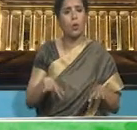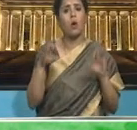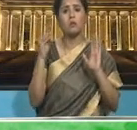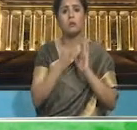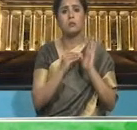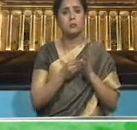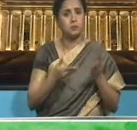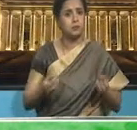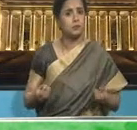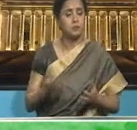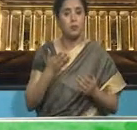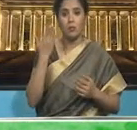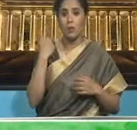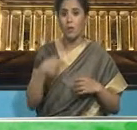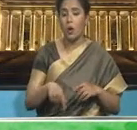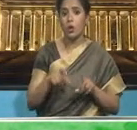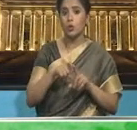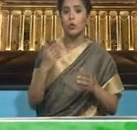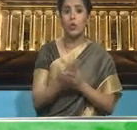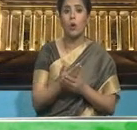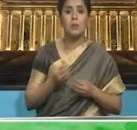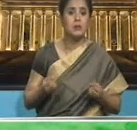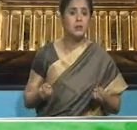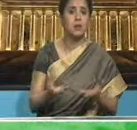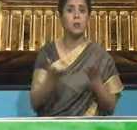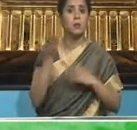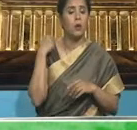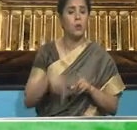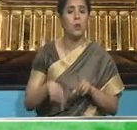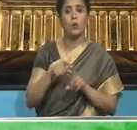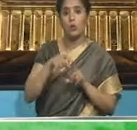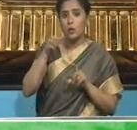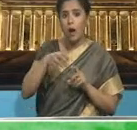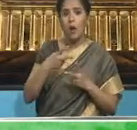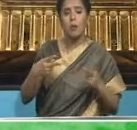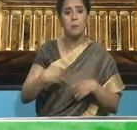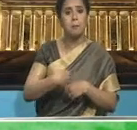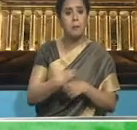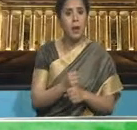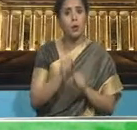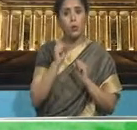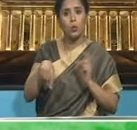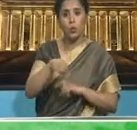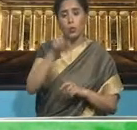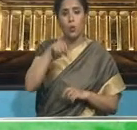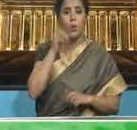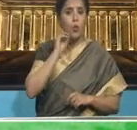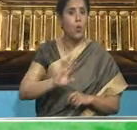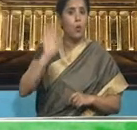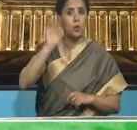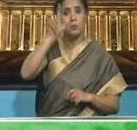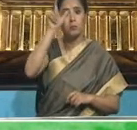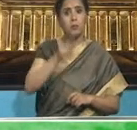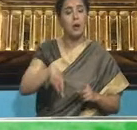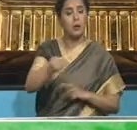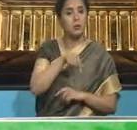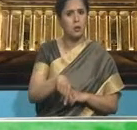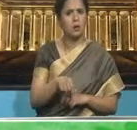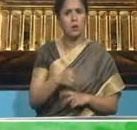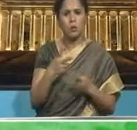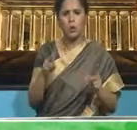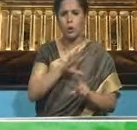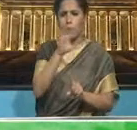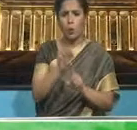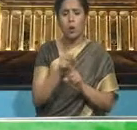Our founding document is inspired by the humanistic philosophy of the oldest living civilization in